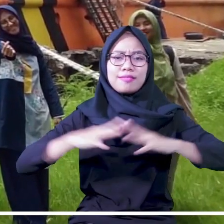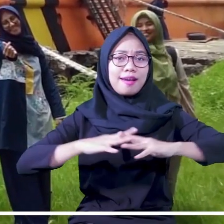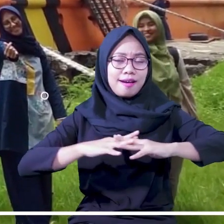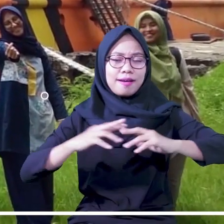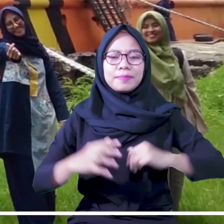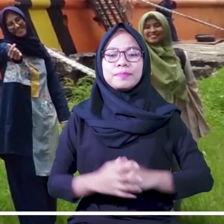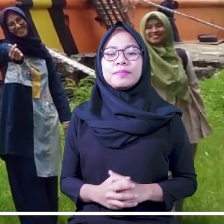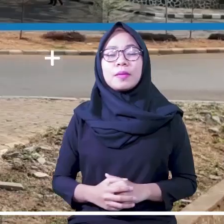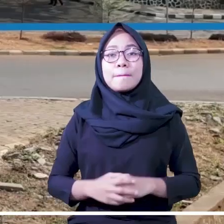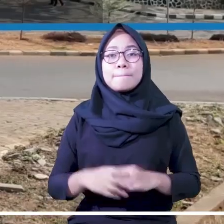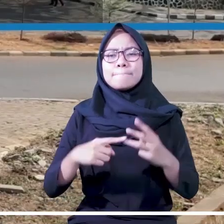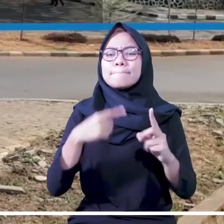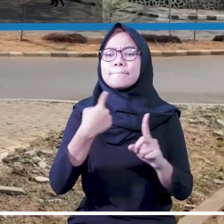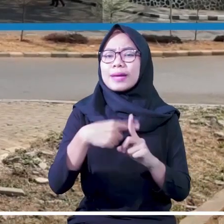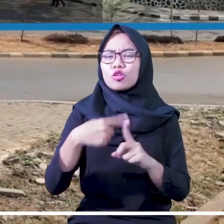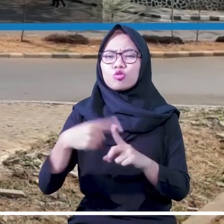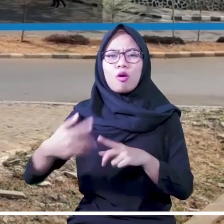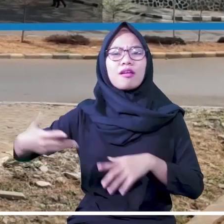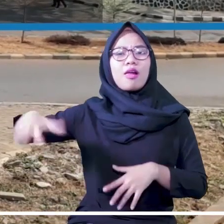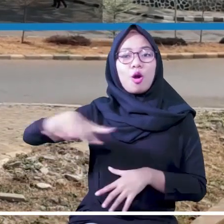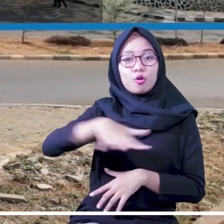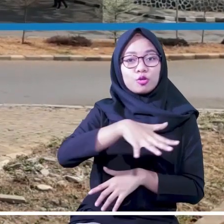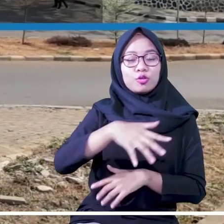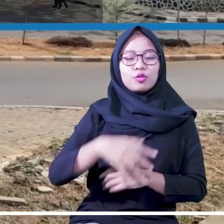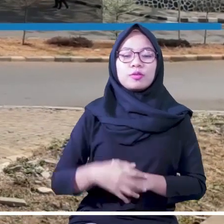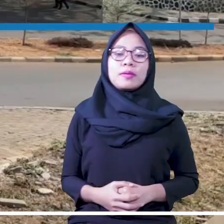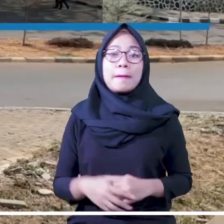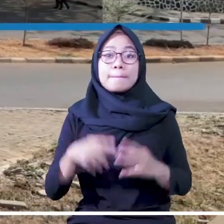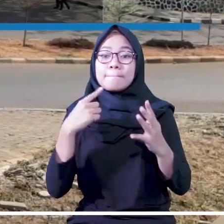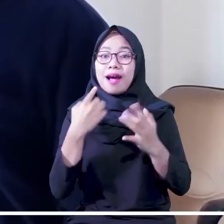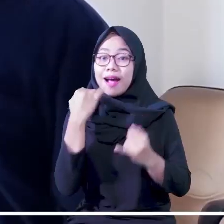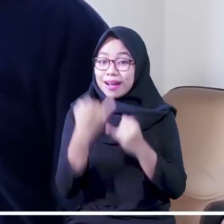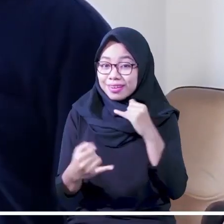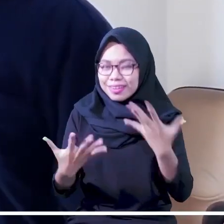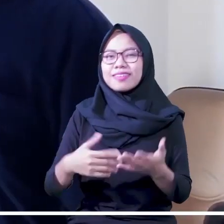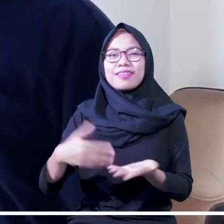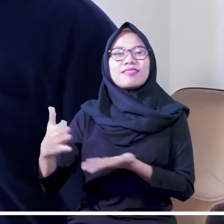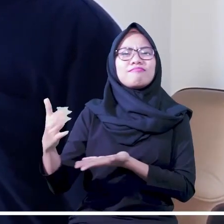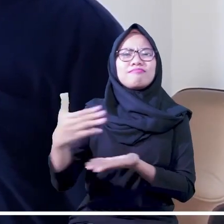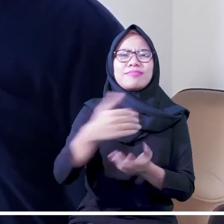shipborne, and Geoid validation measurement.